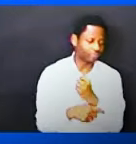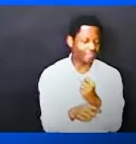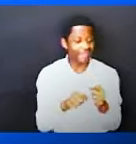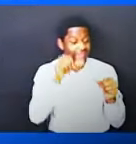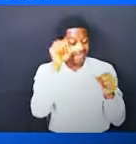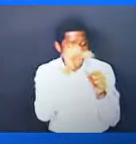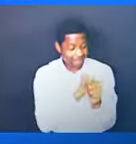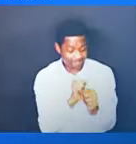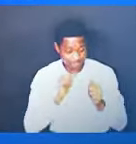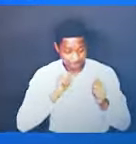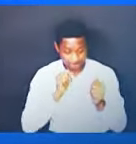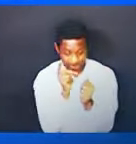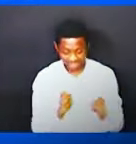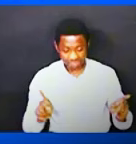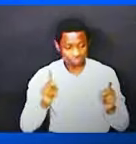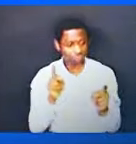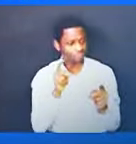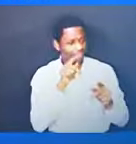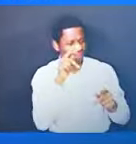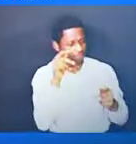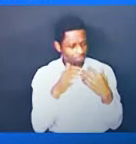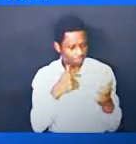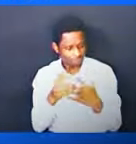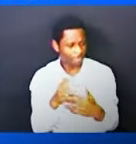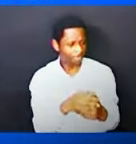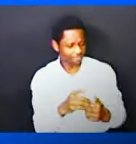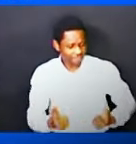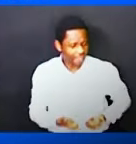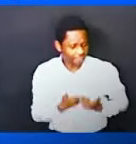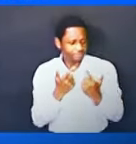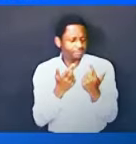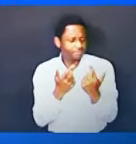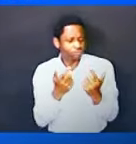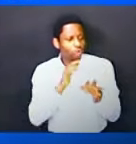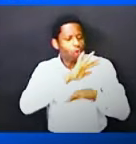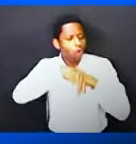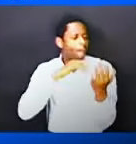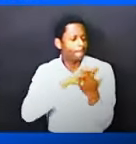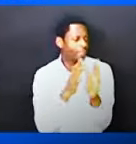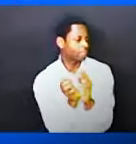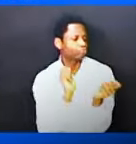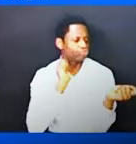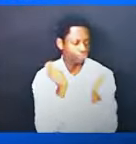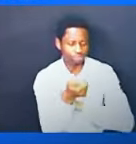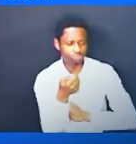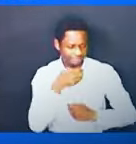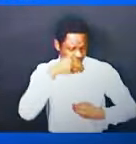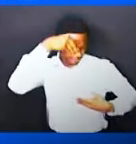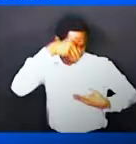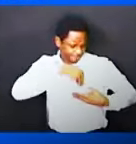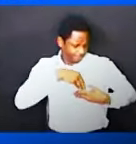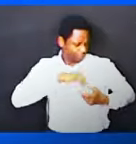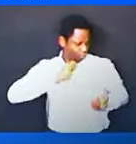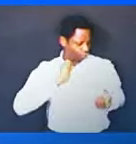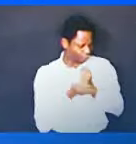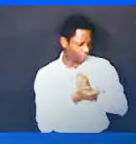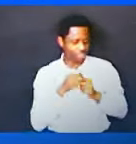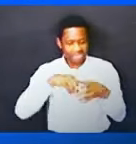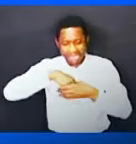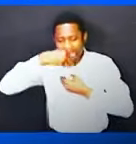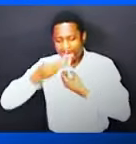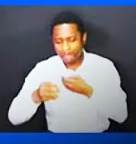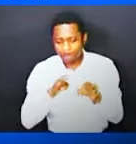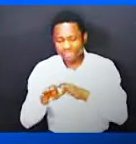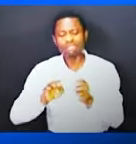every aspect of his na a cana bra bofe biara. So he said both inwardly and outward. Now chemo as a way a see